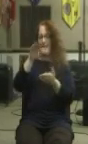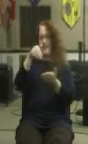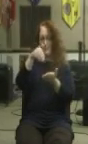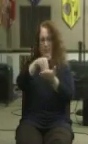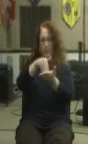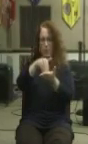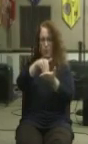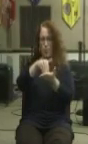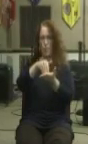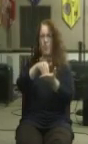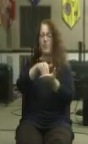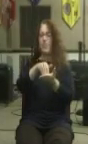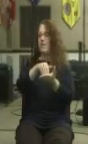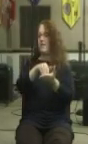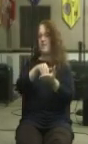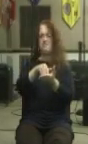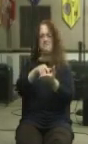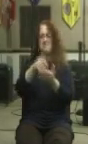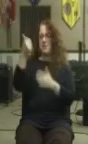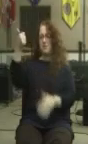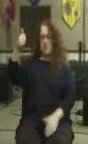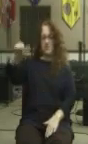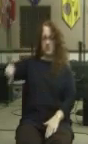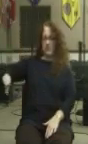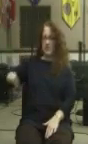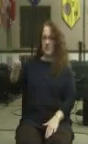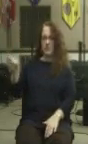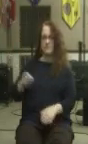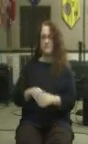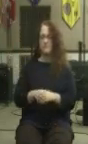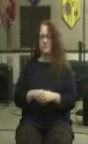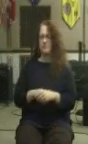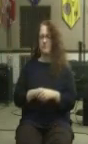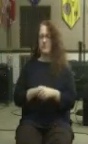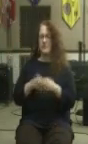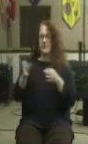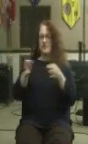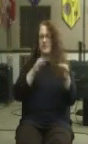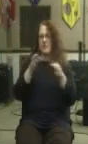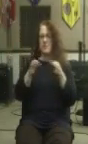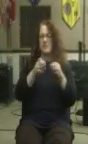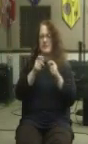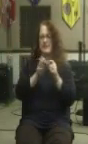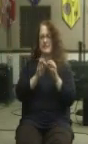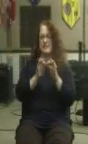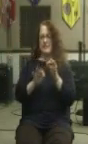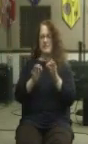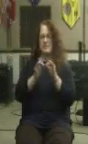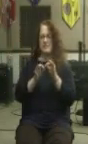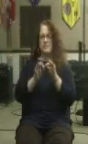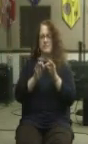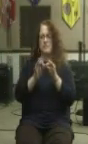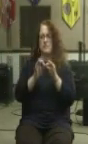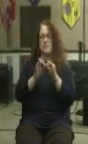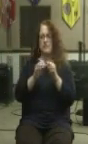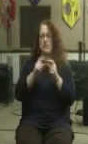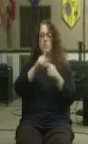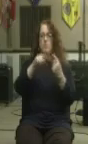But if you're lukewarm, I'm going to spew you out of my mouth. Let me explain it in a simpler